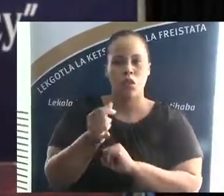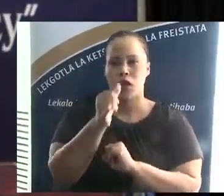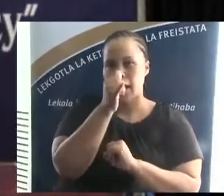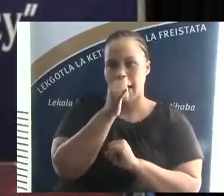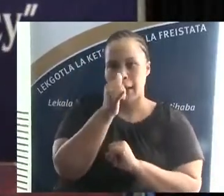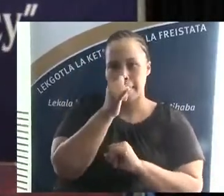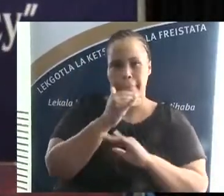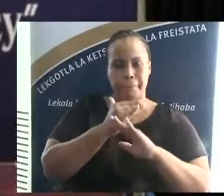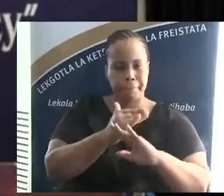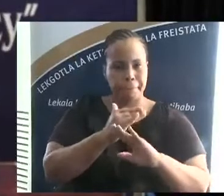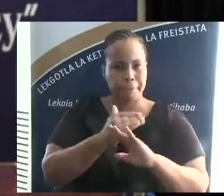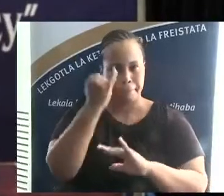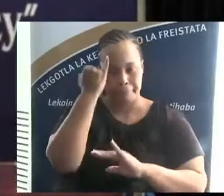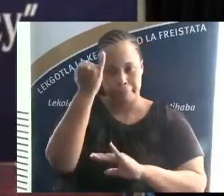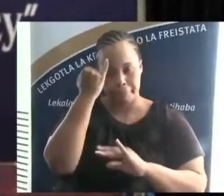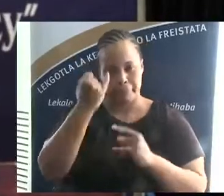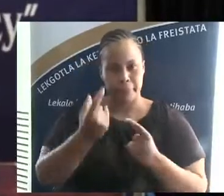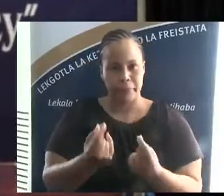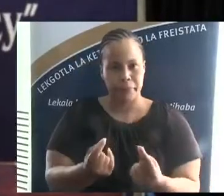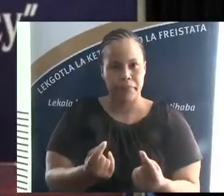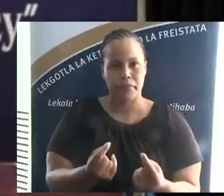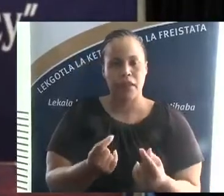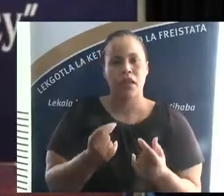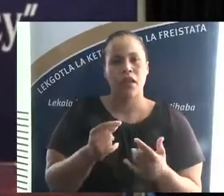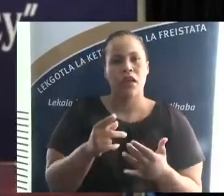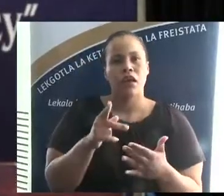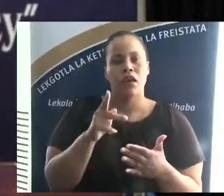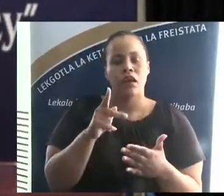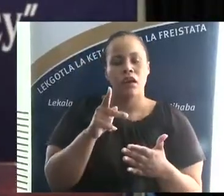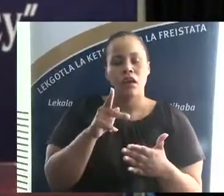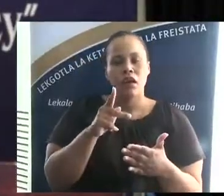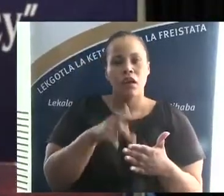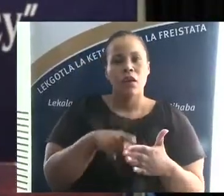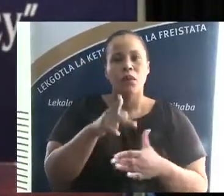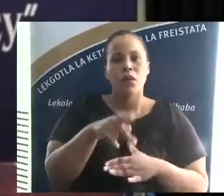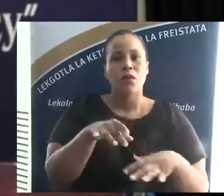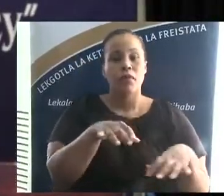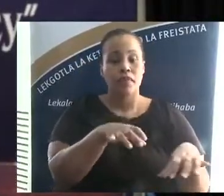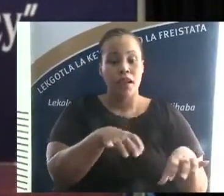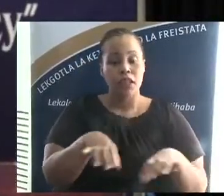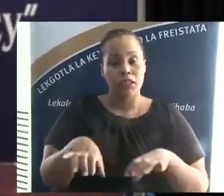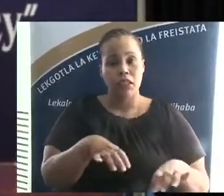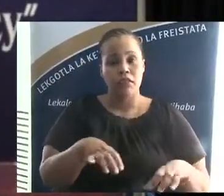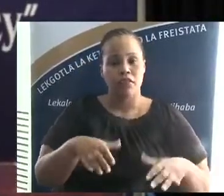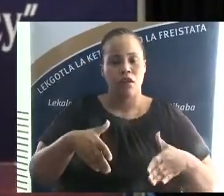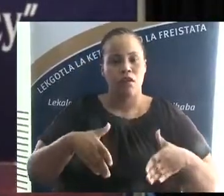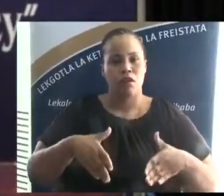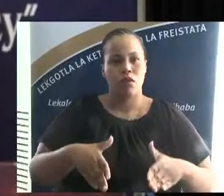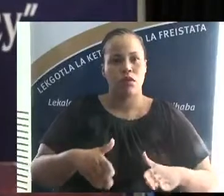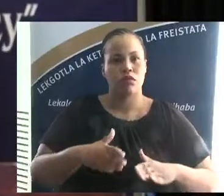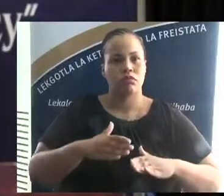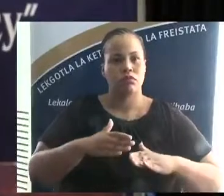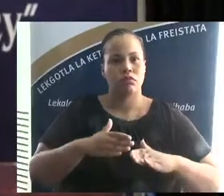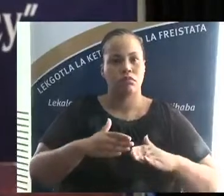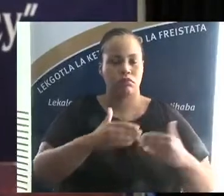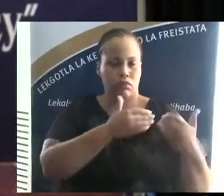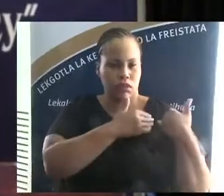prevention initiatives and a program of action to improve road safety. Honourable Speaker,